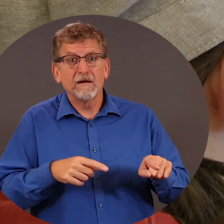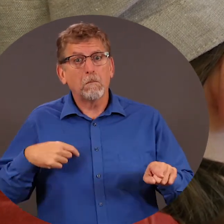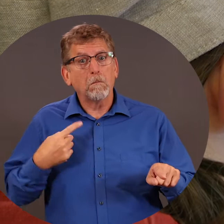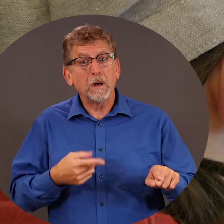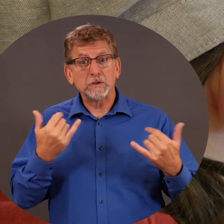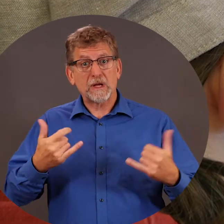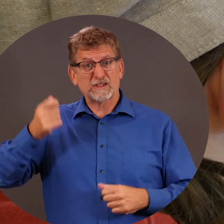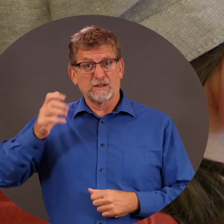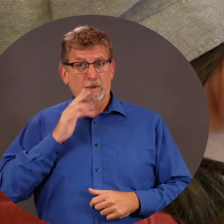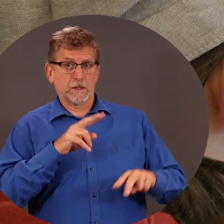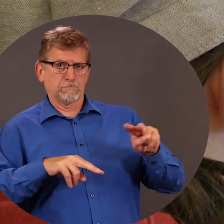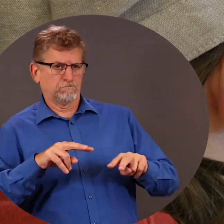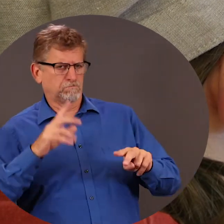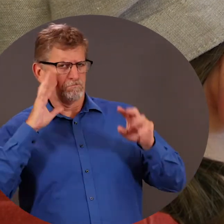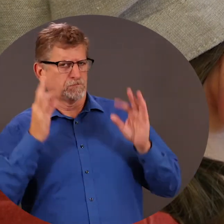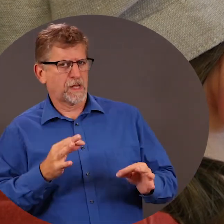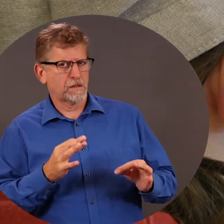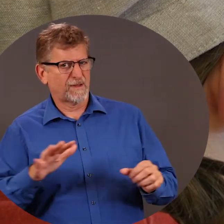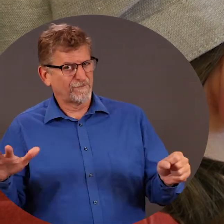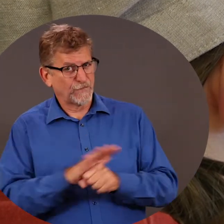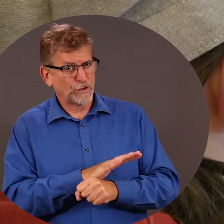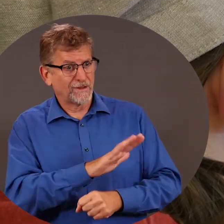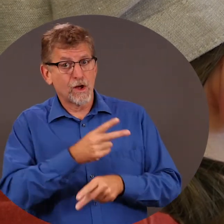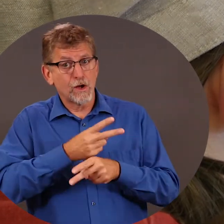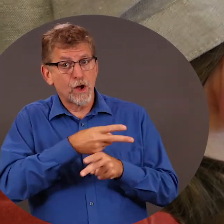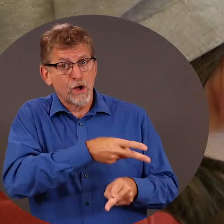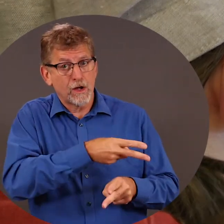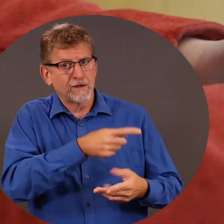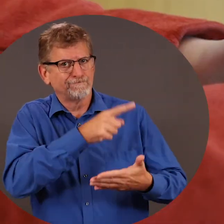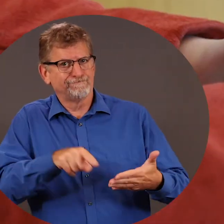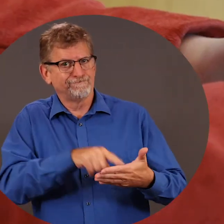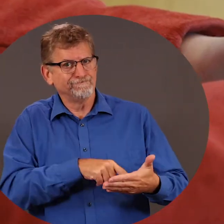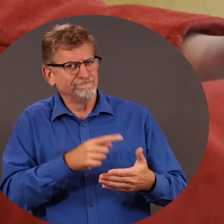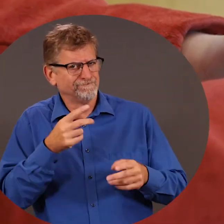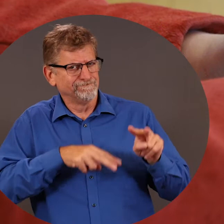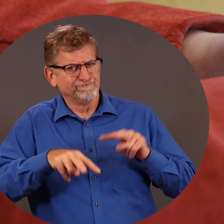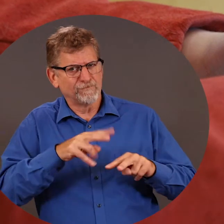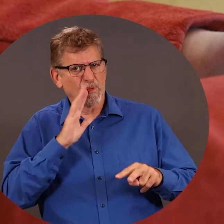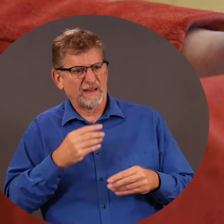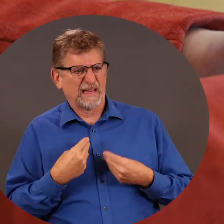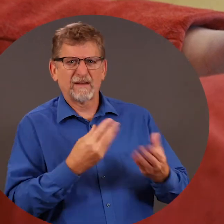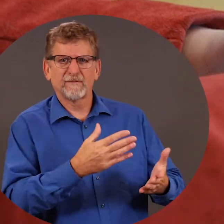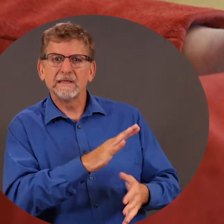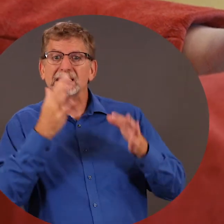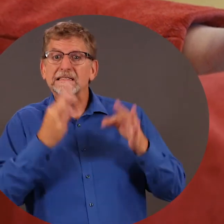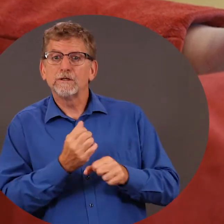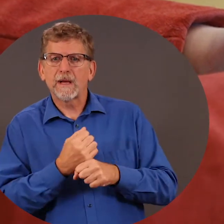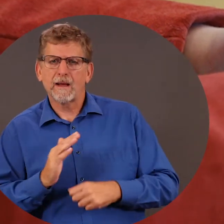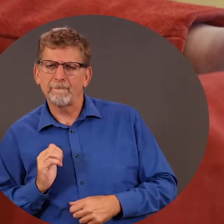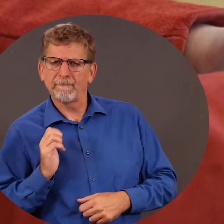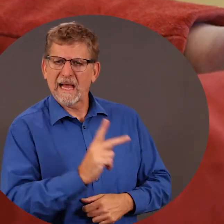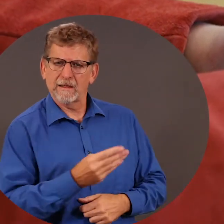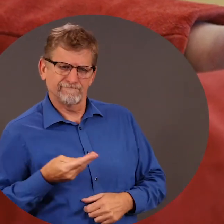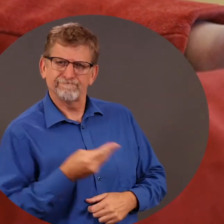terminate her guardianship, which would secure her decision-making rights and make her the first person in the state of Indiana to replace a legal guardian with